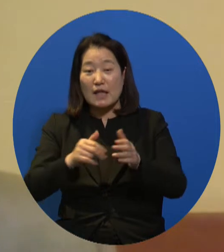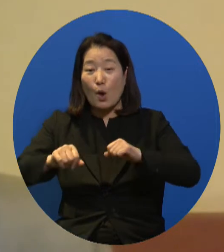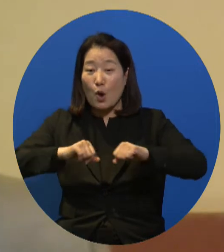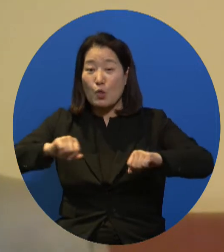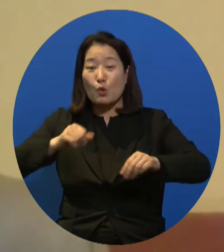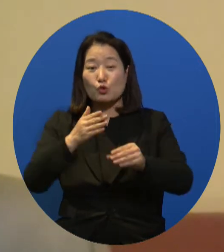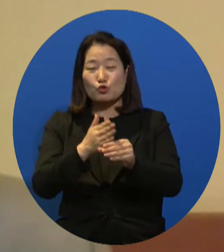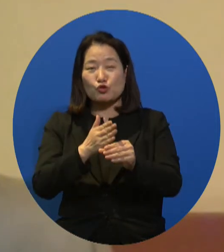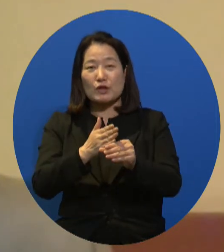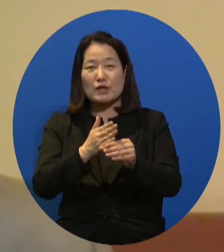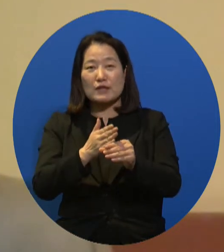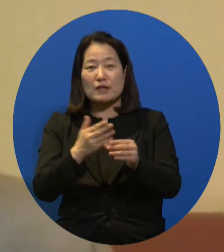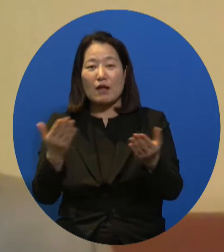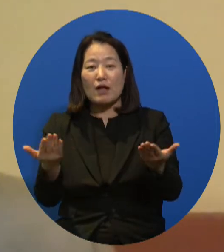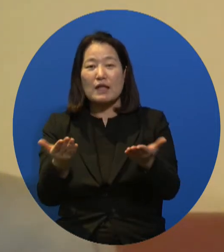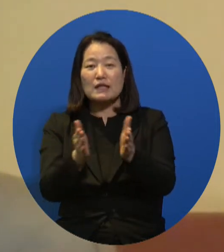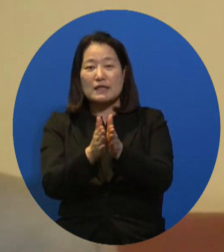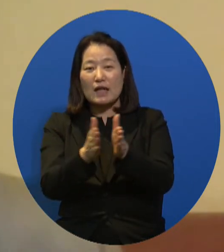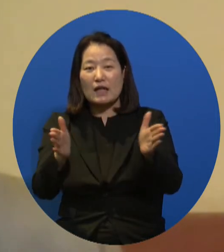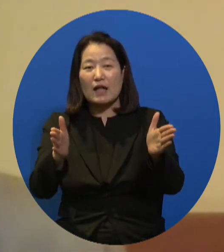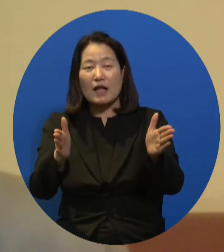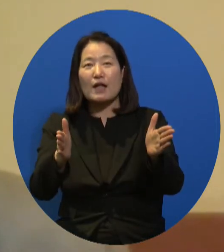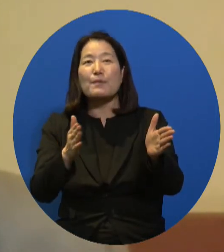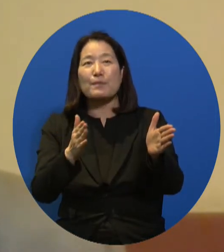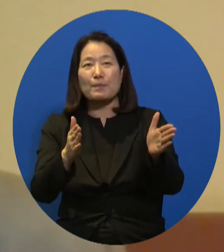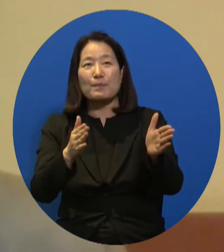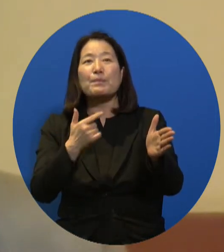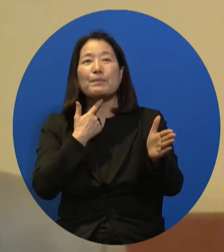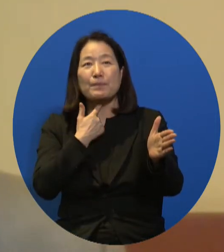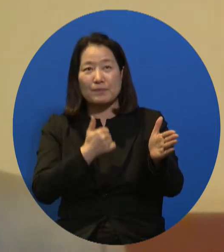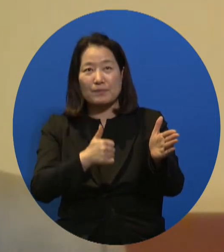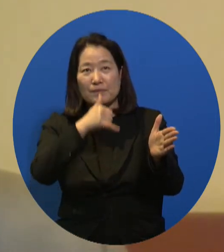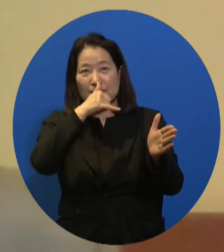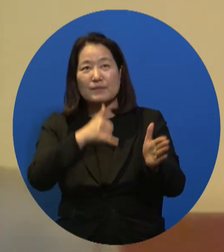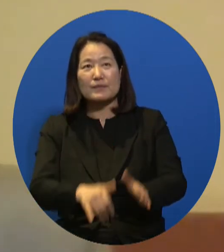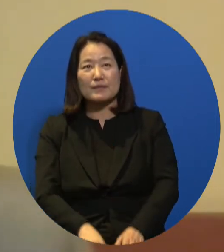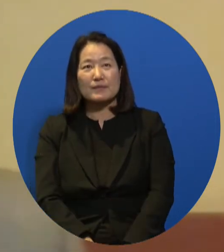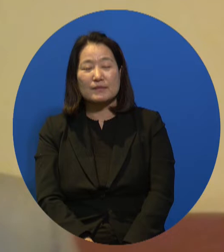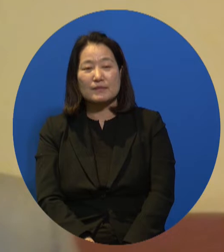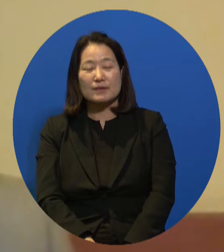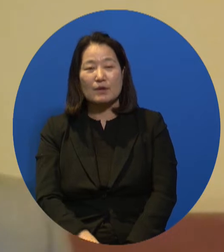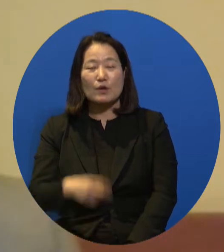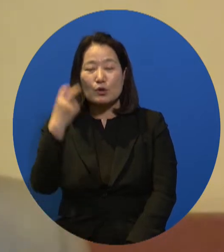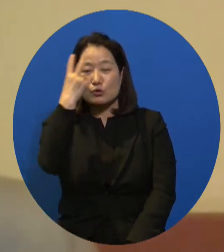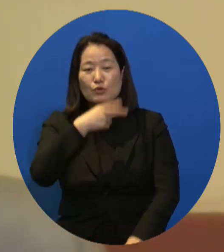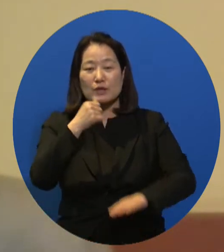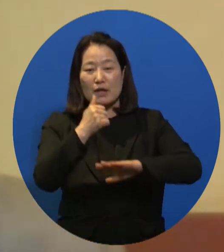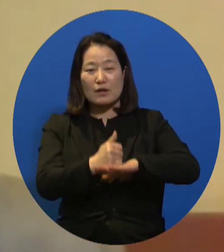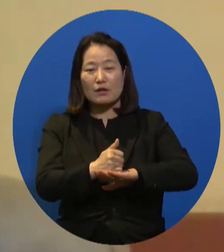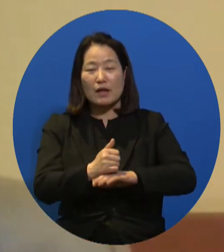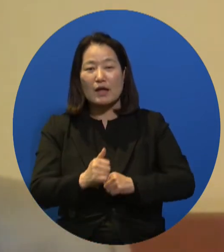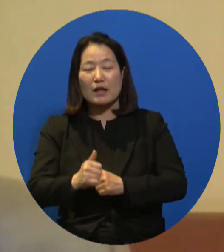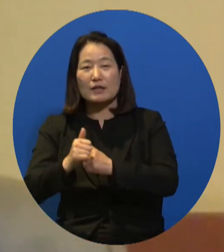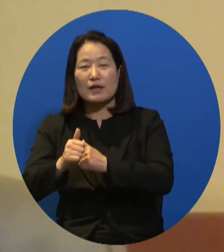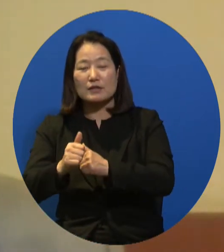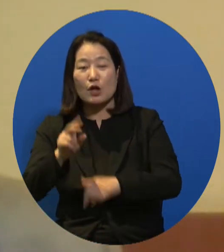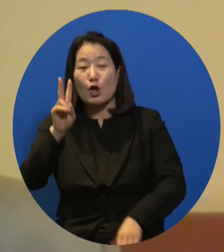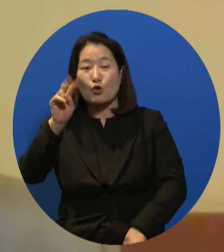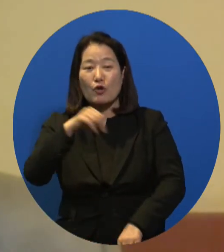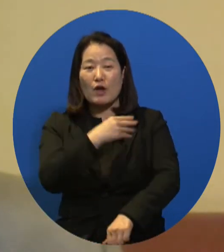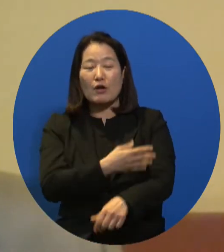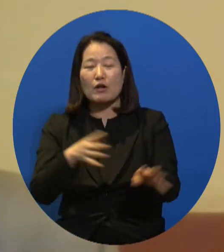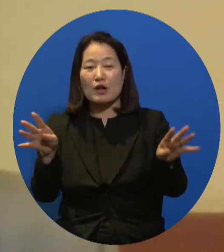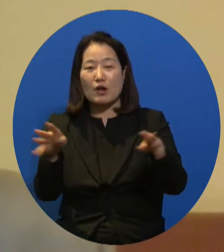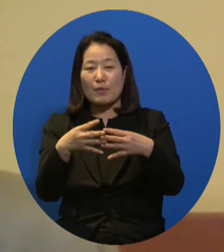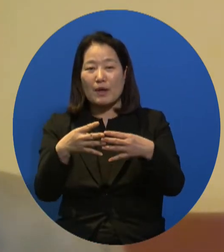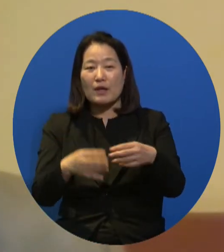considered violations of Articles 12 and 19 of the Convention, concerning in particular the right to legal capacity